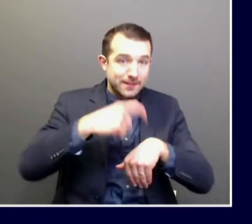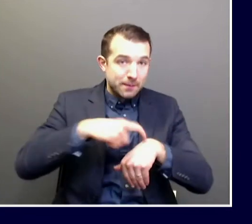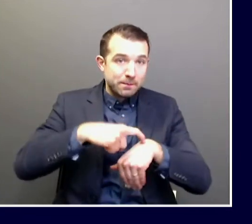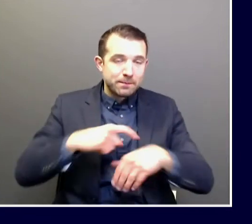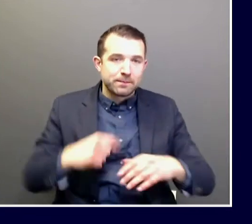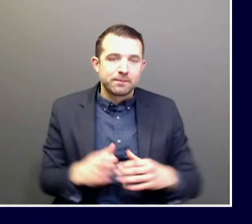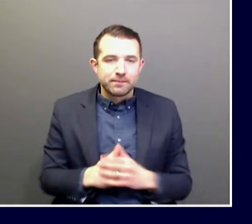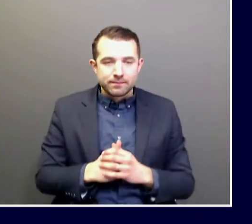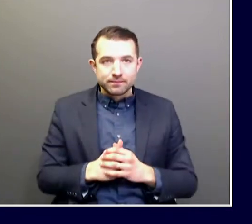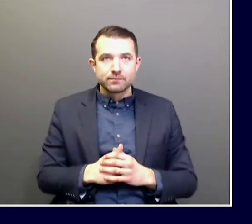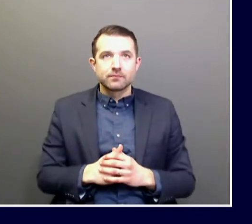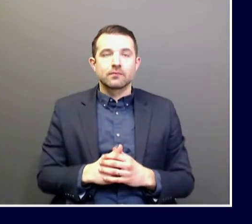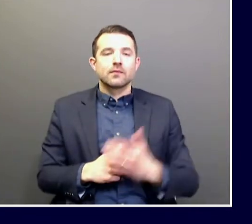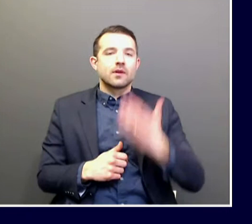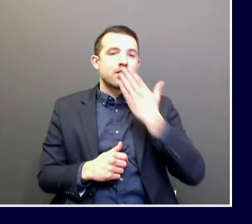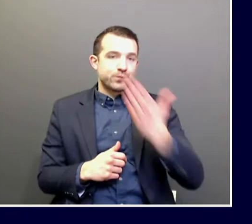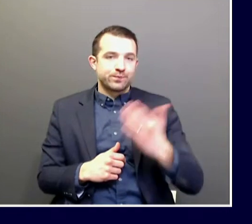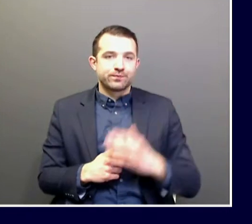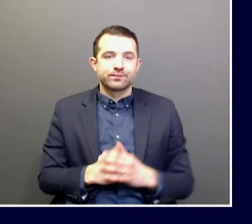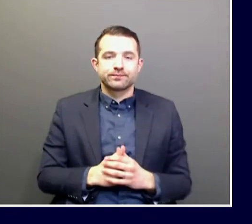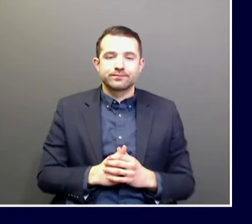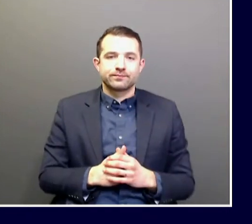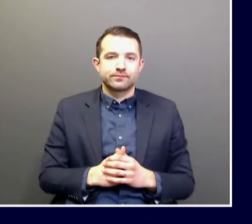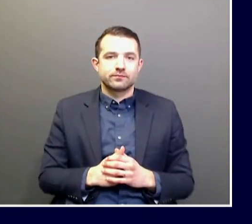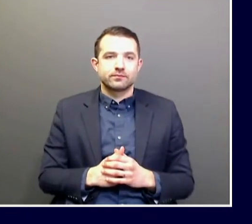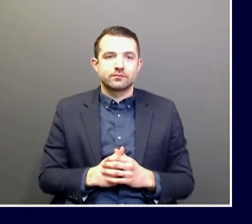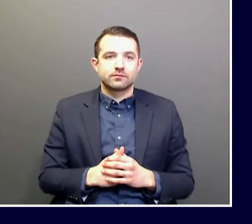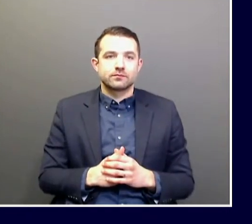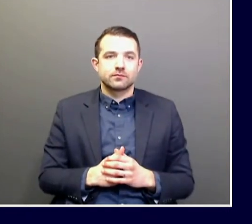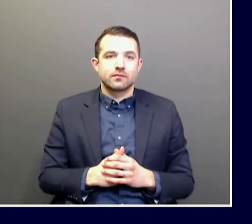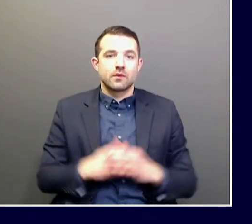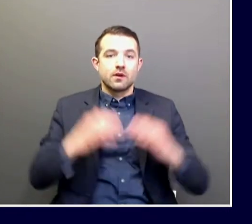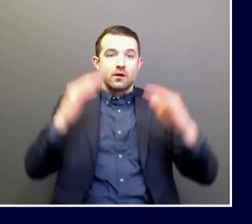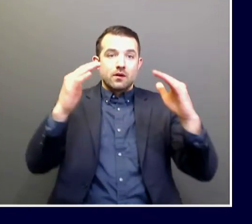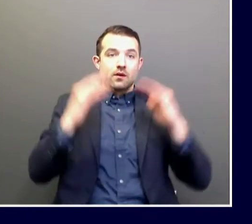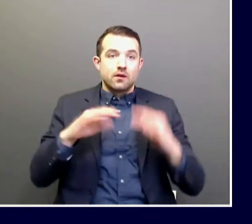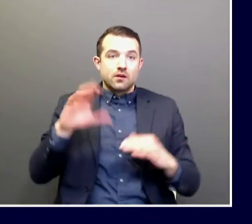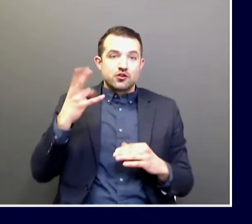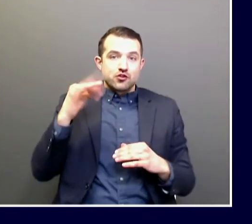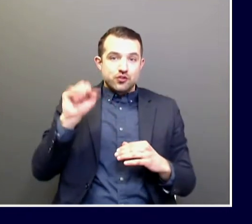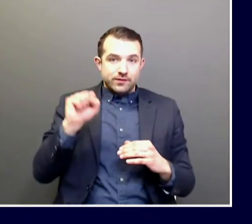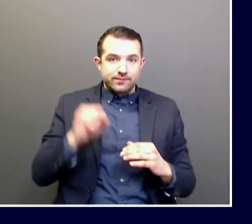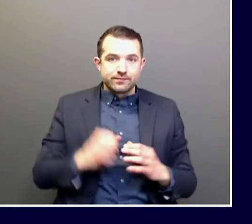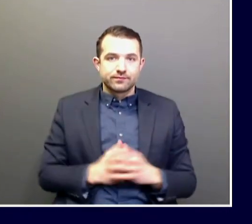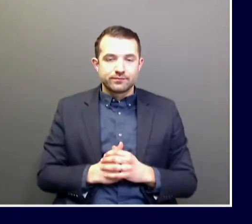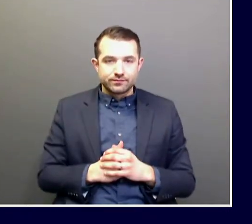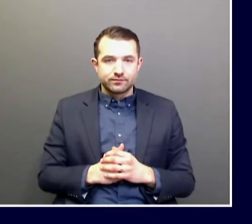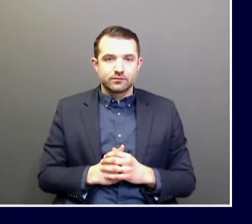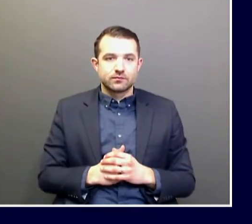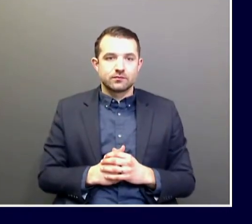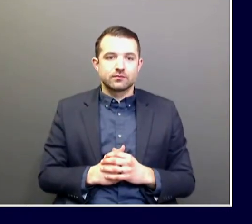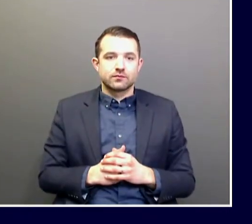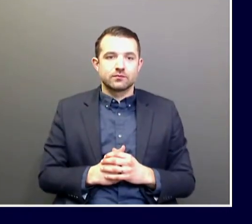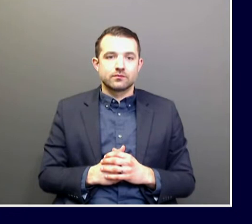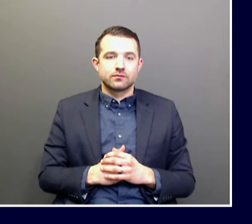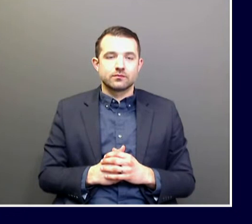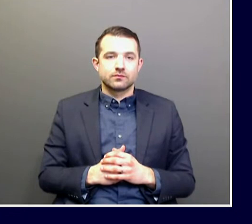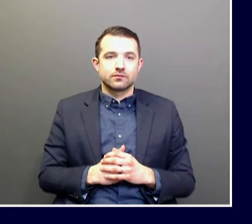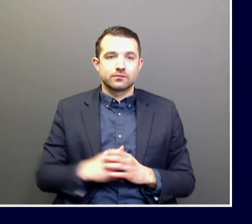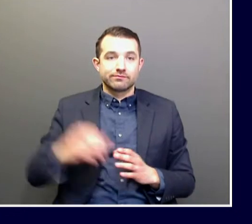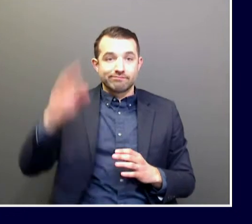thank you. Mm-hmm. Yep. Let me go to Chris Costa next. Hi, Dr. Shah and Commissioner